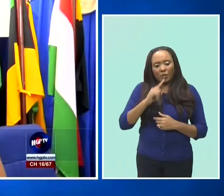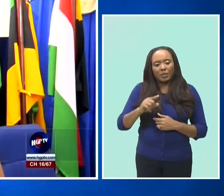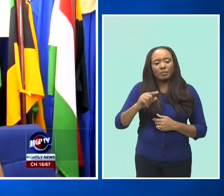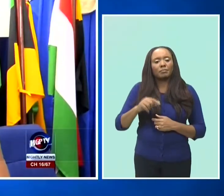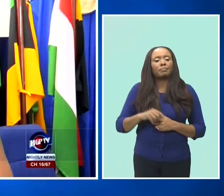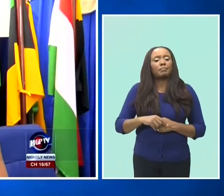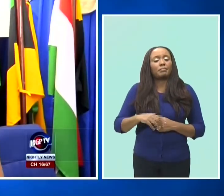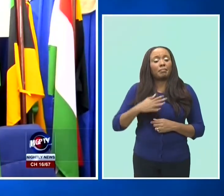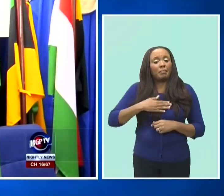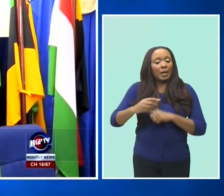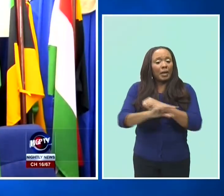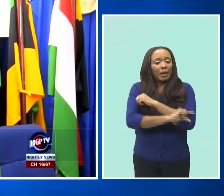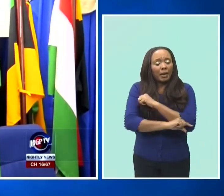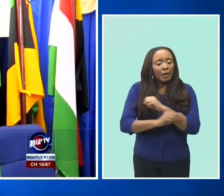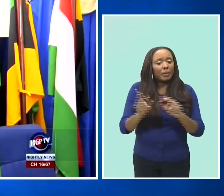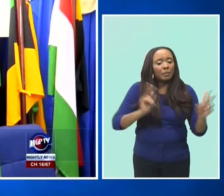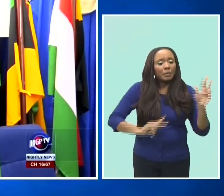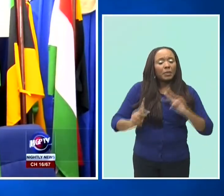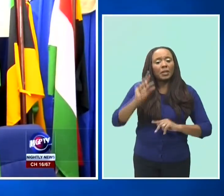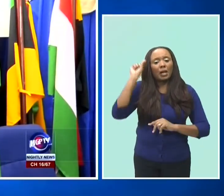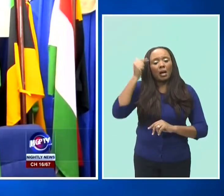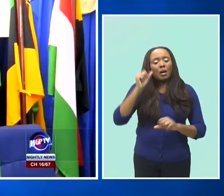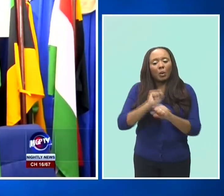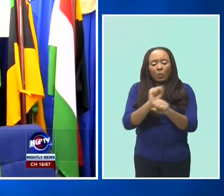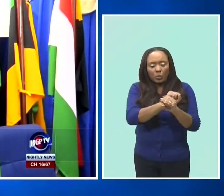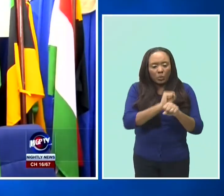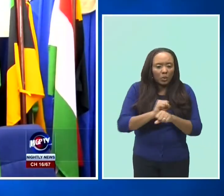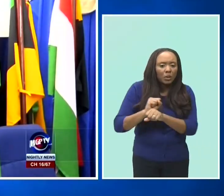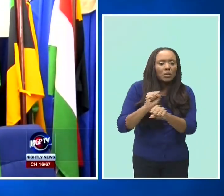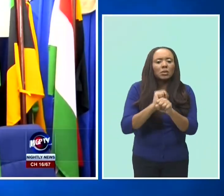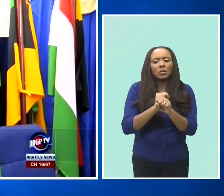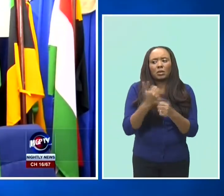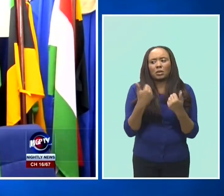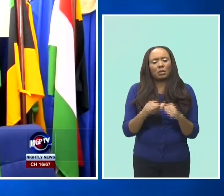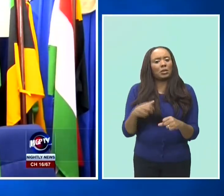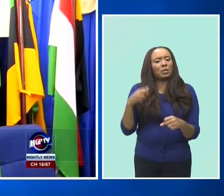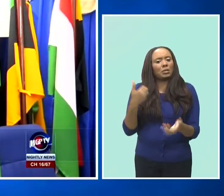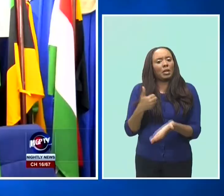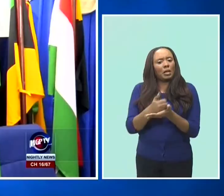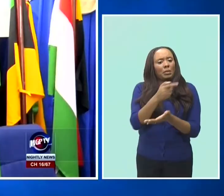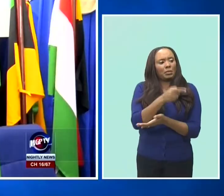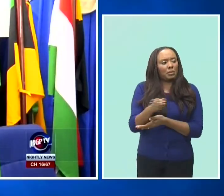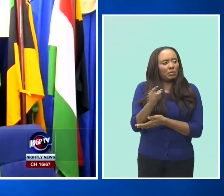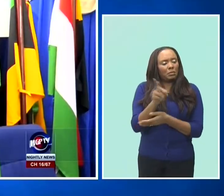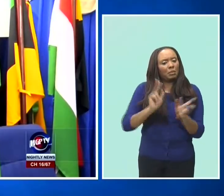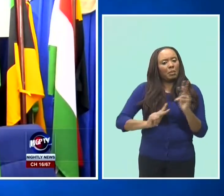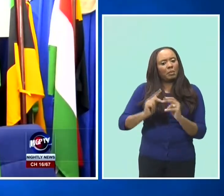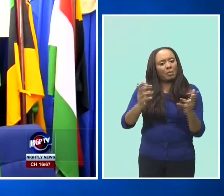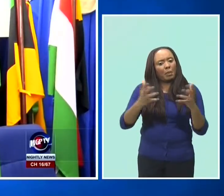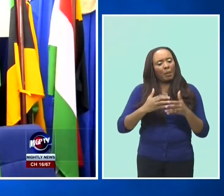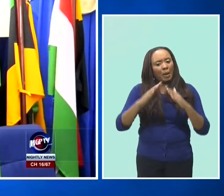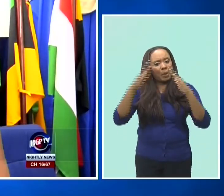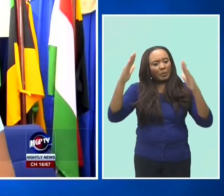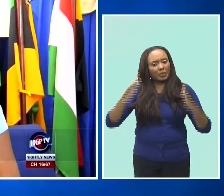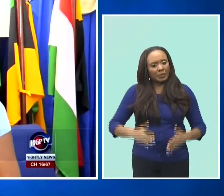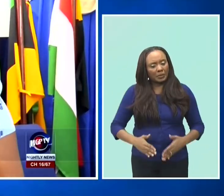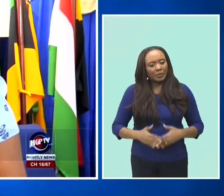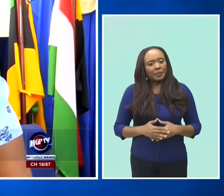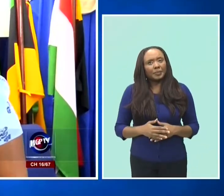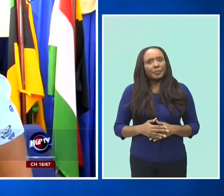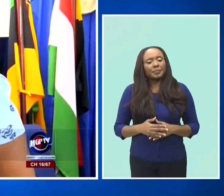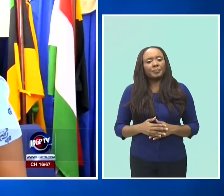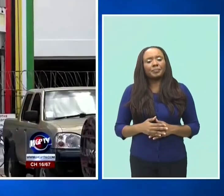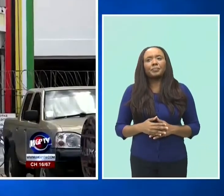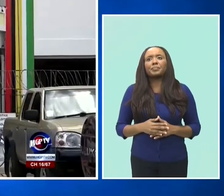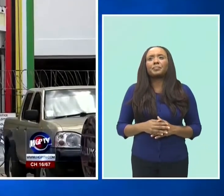is doing all it could to ensure that the housing needs of our people are met. The minister added that